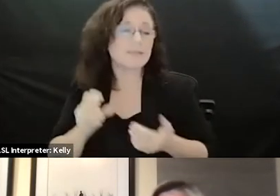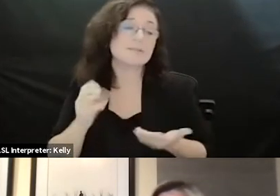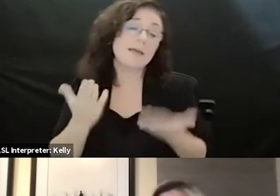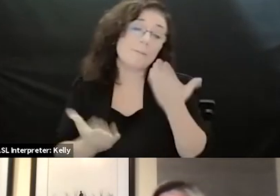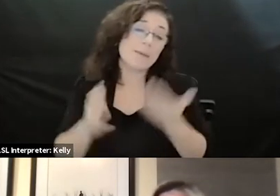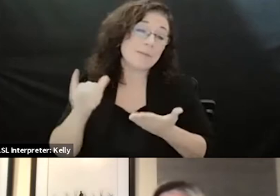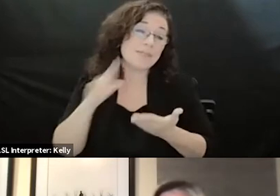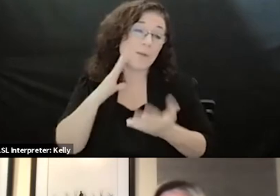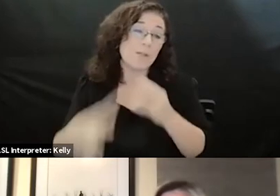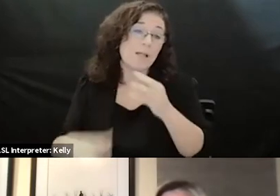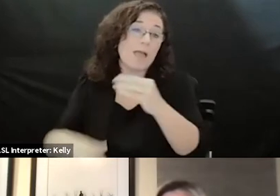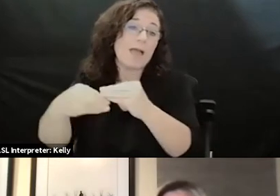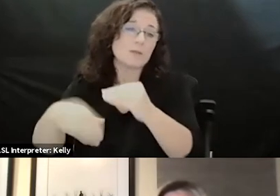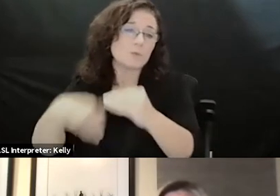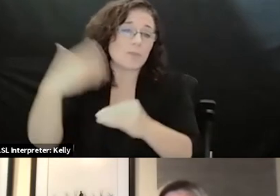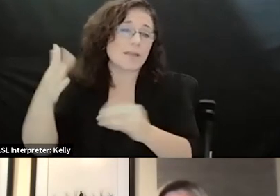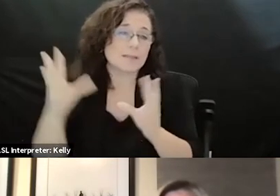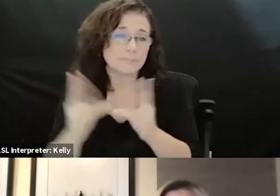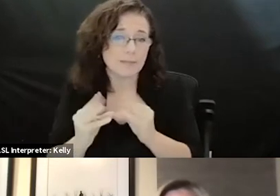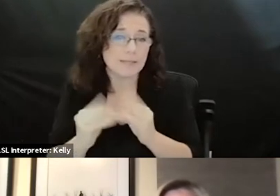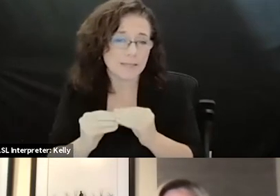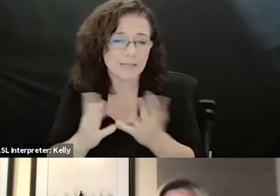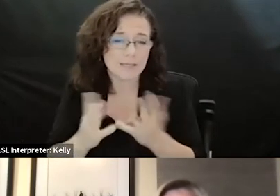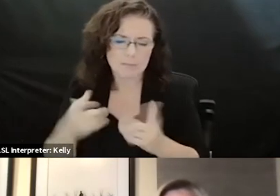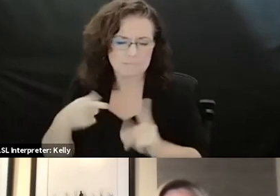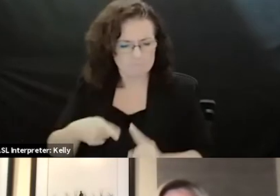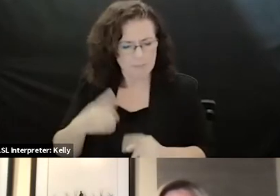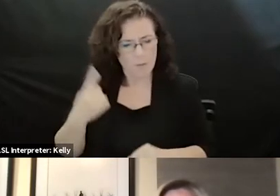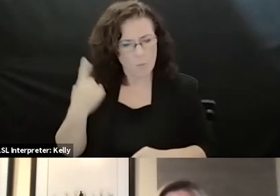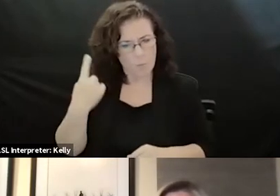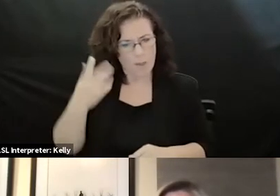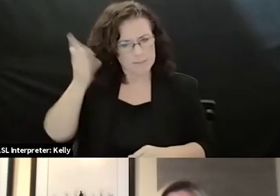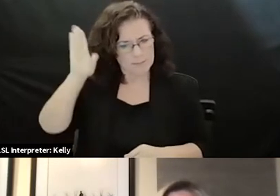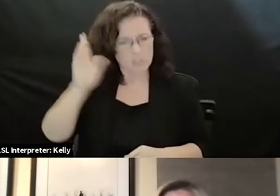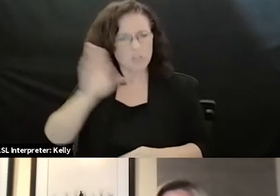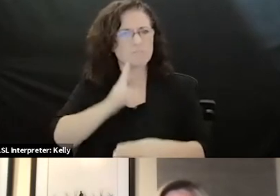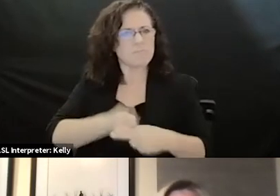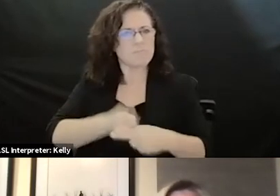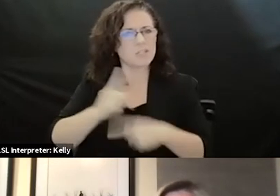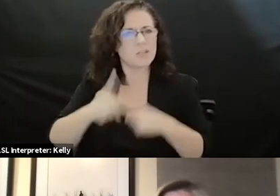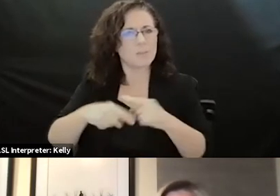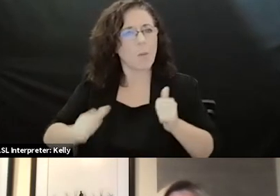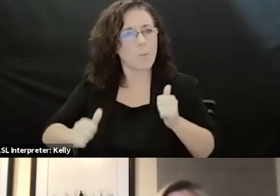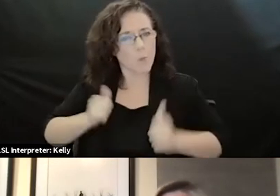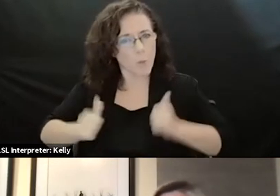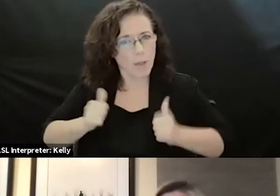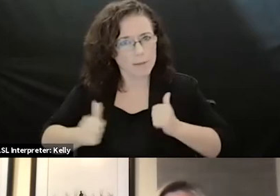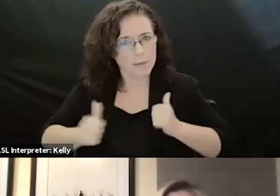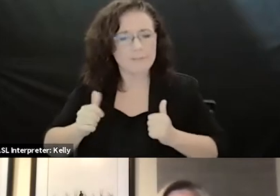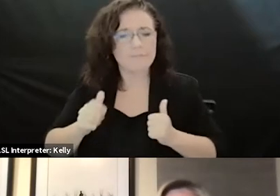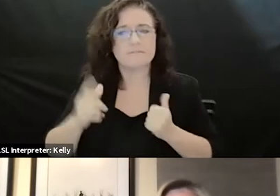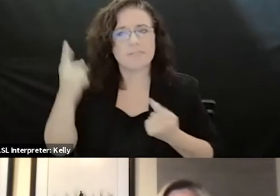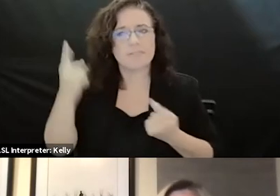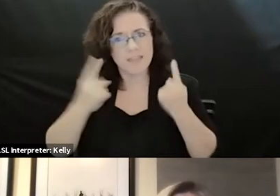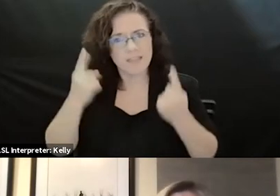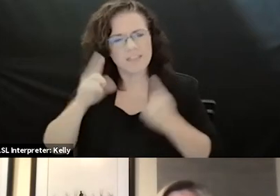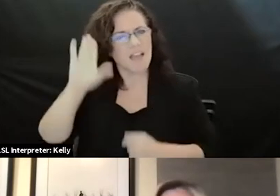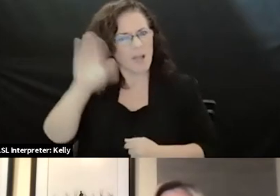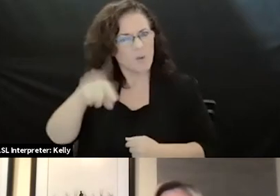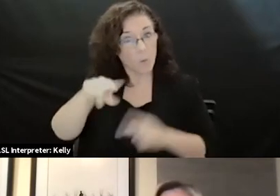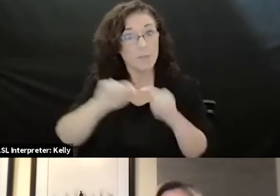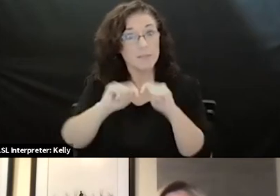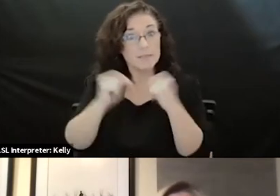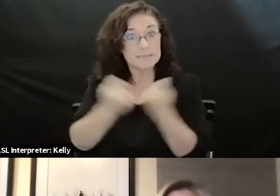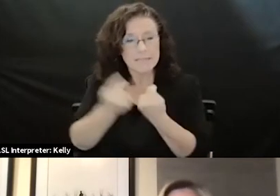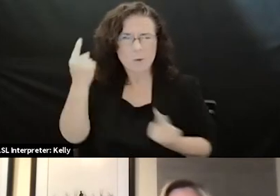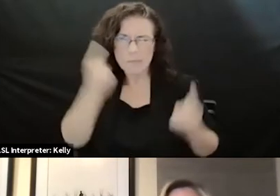because uh one of our speakers raised good points about proactive thinking and i know the team is thinking proactively about summer